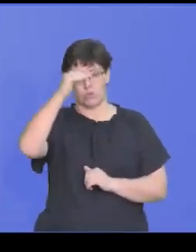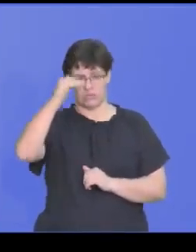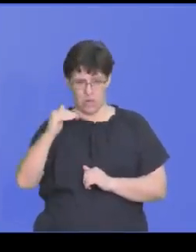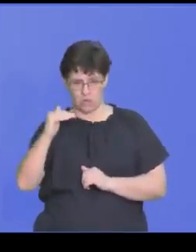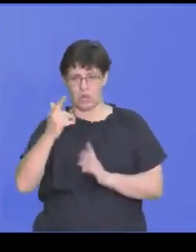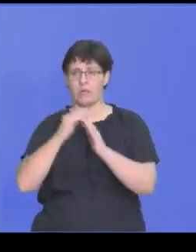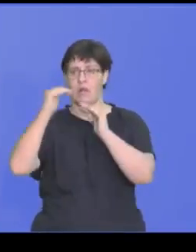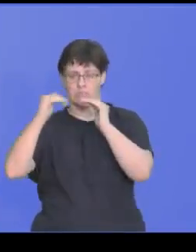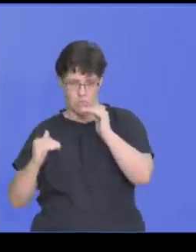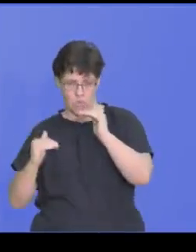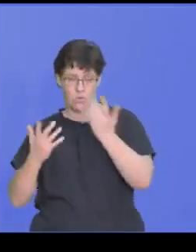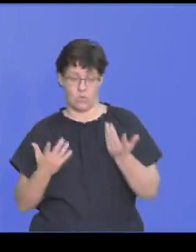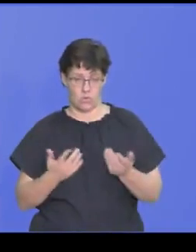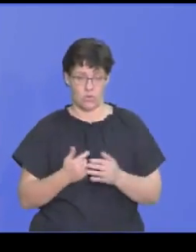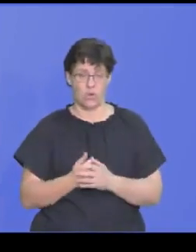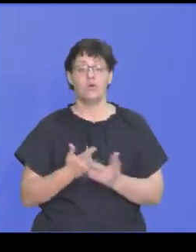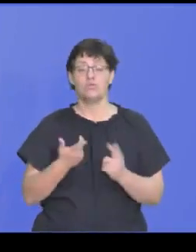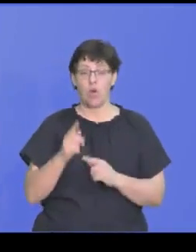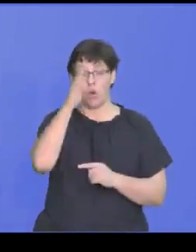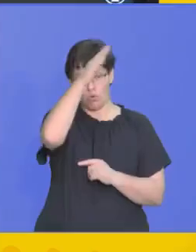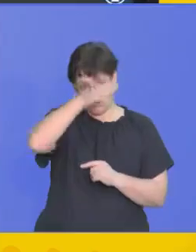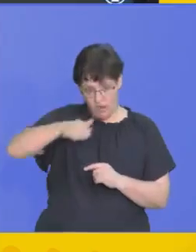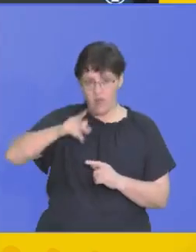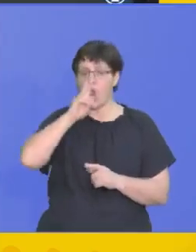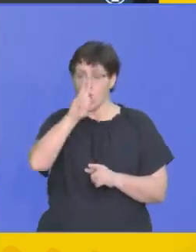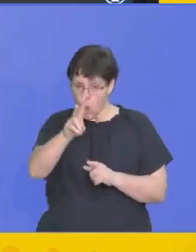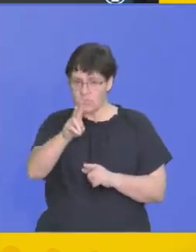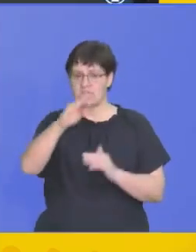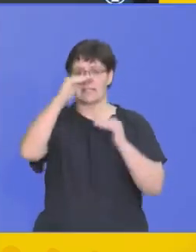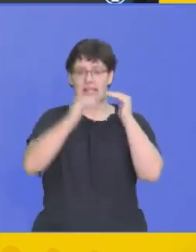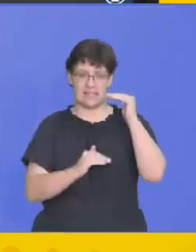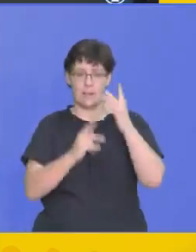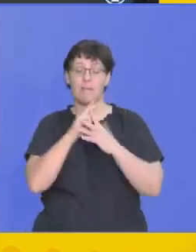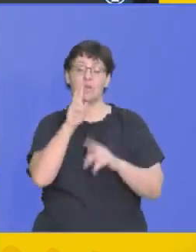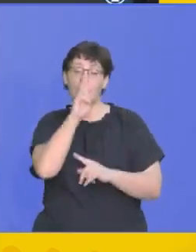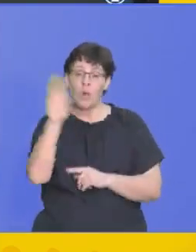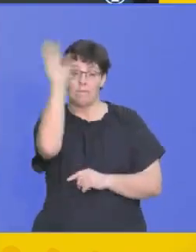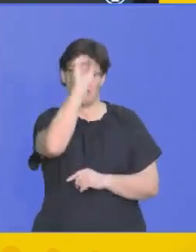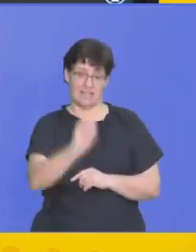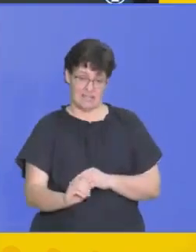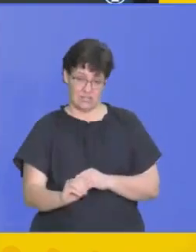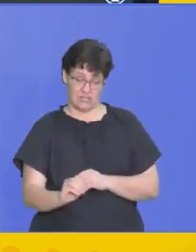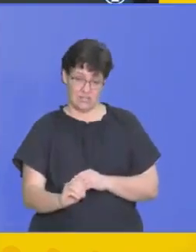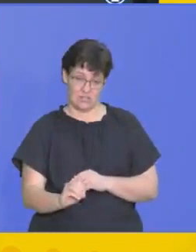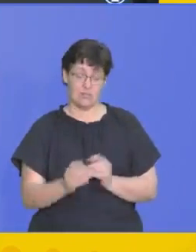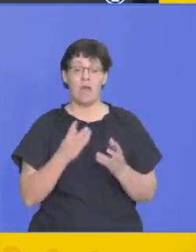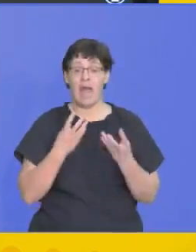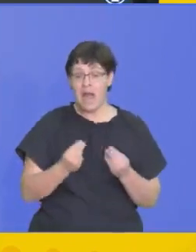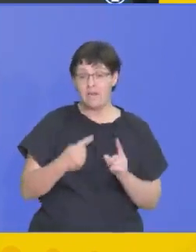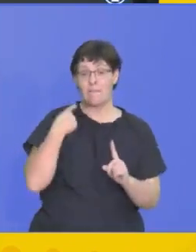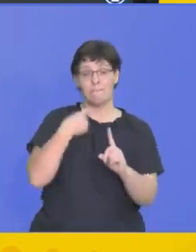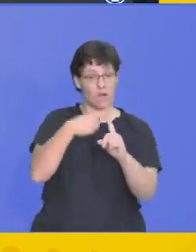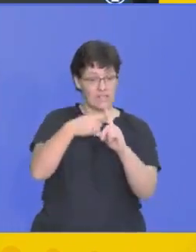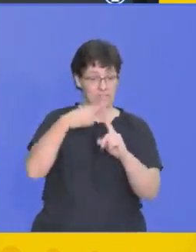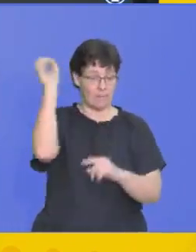little bit and go down a little bit more. So the graph looks like it's decreasing, but we're looking at a percentage. And once we have a